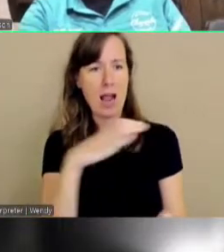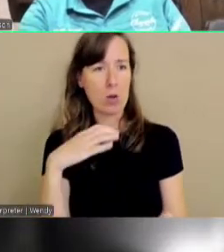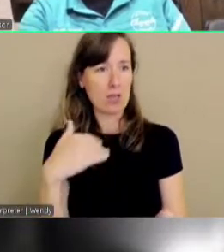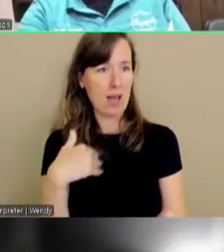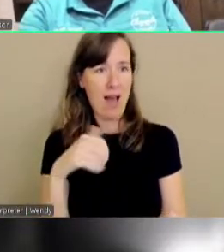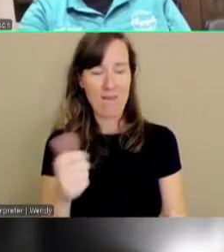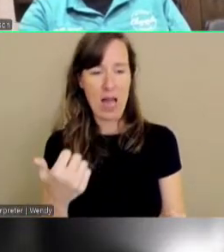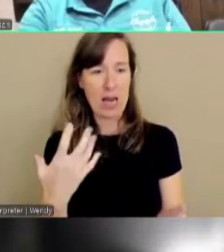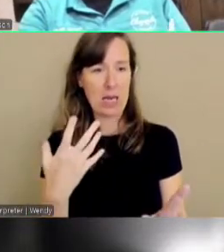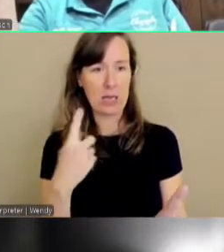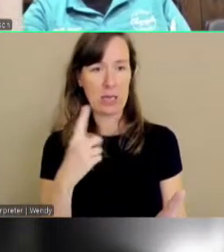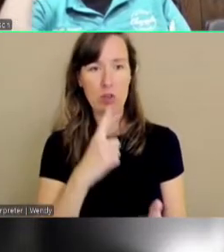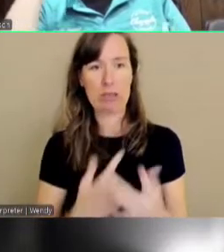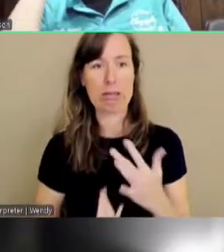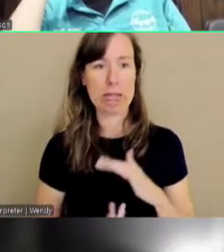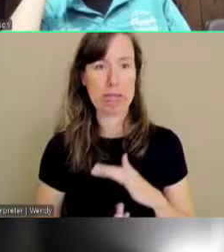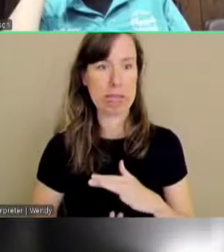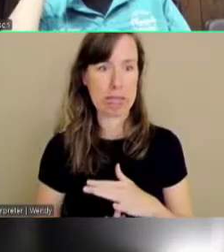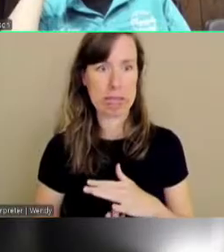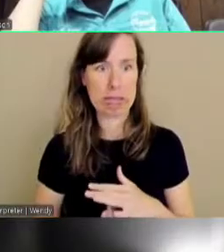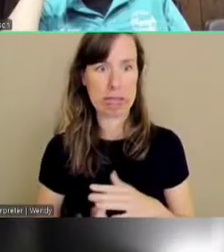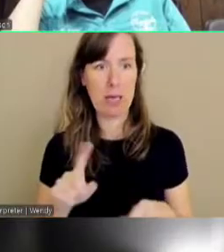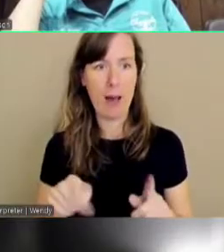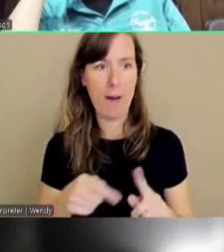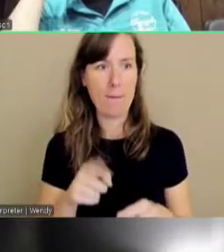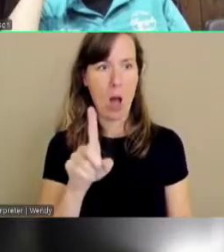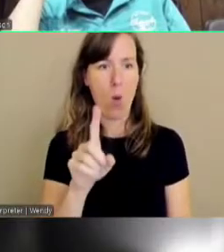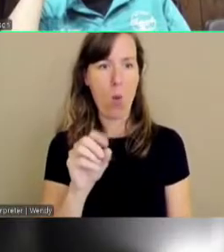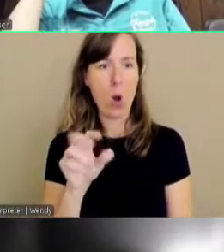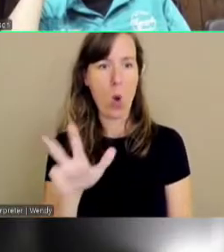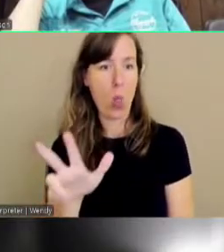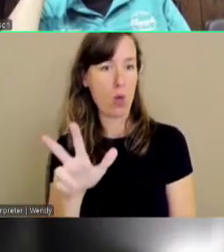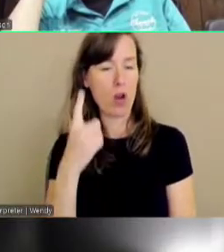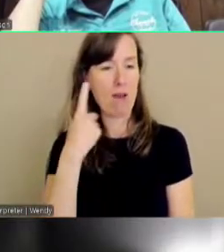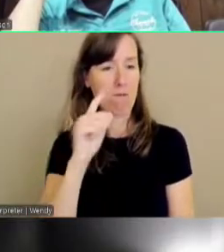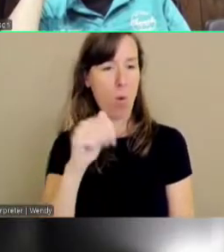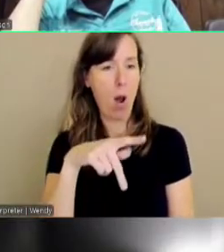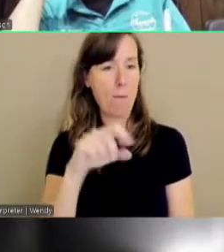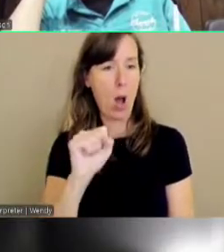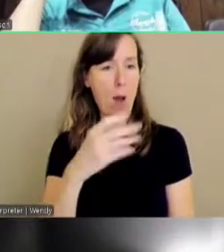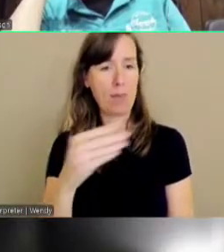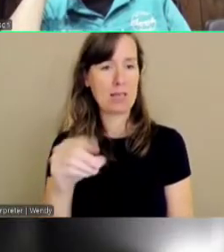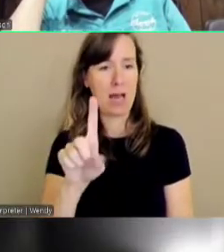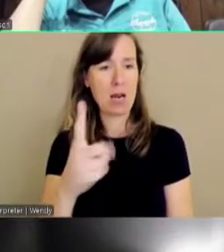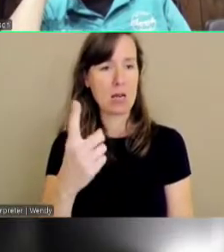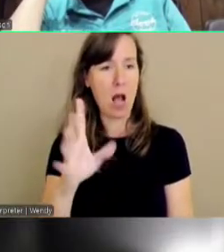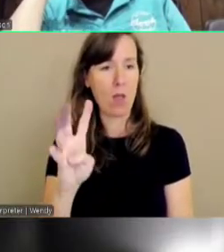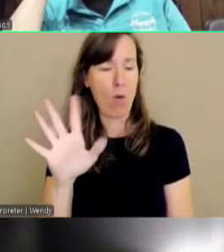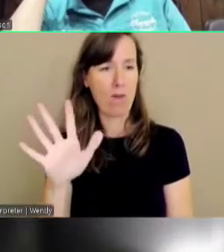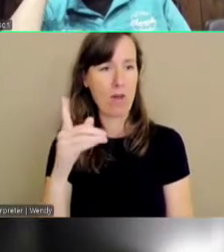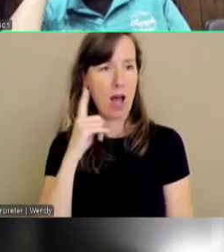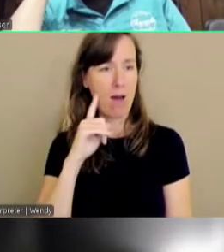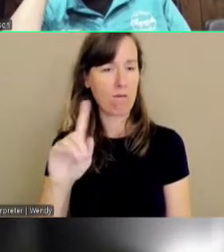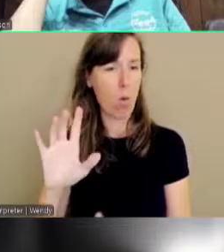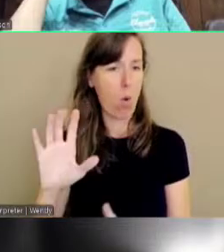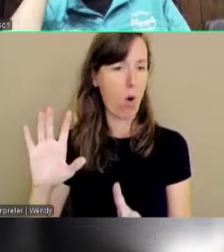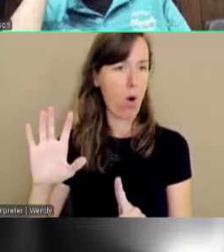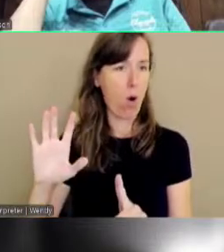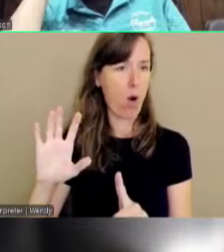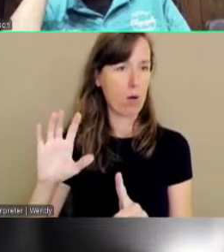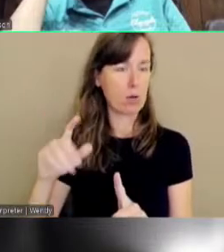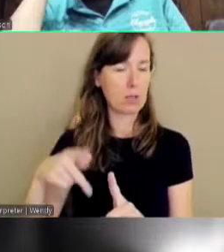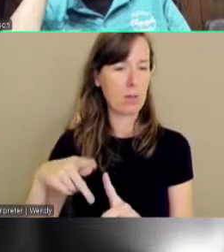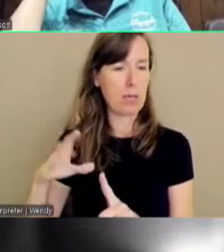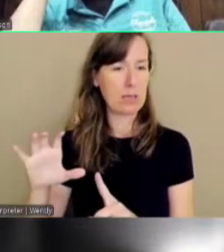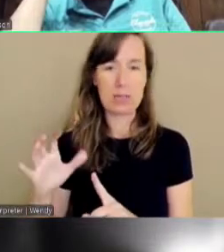about a 103 for the apartments and $1.45 for the TPP? Or can we just